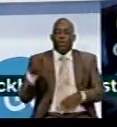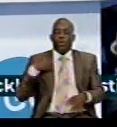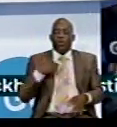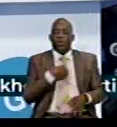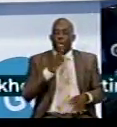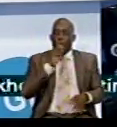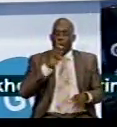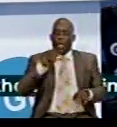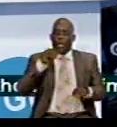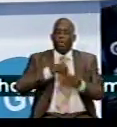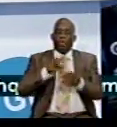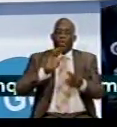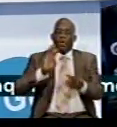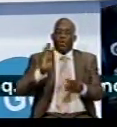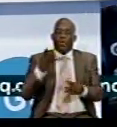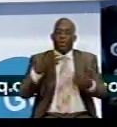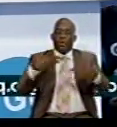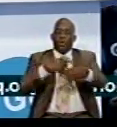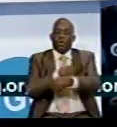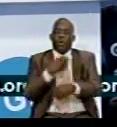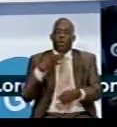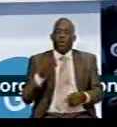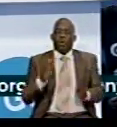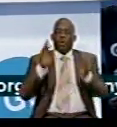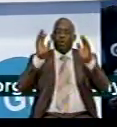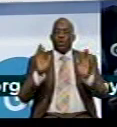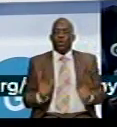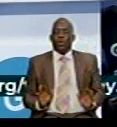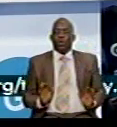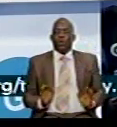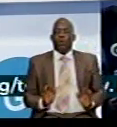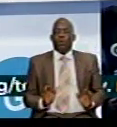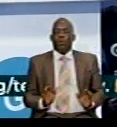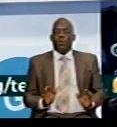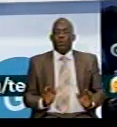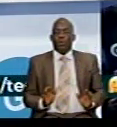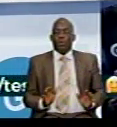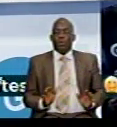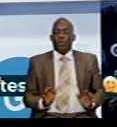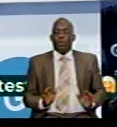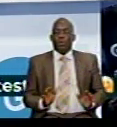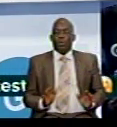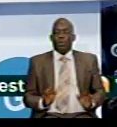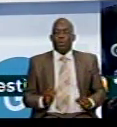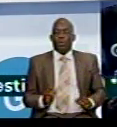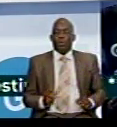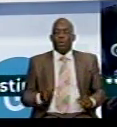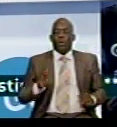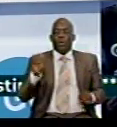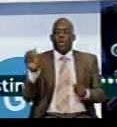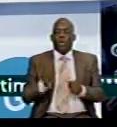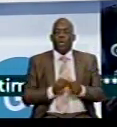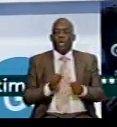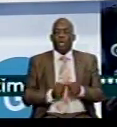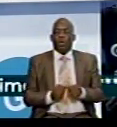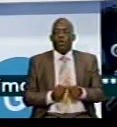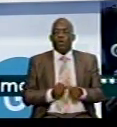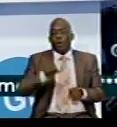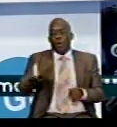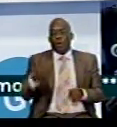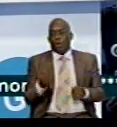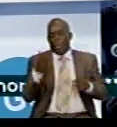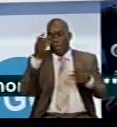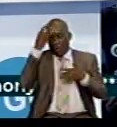galore celebration. De la célébration de galore de miracle. Every other sickness that's remaining, it will go in